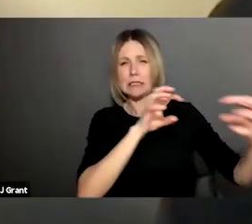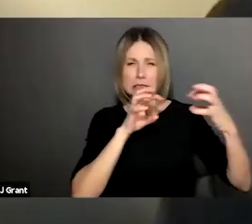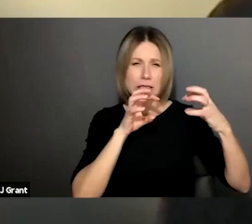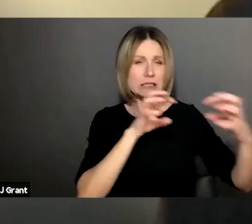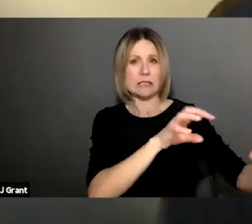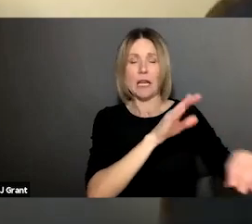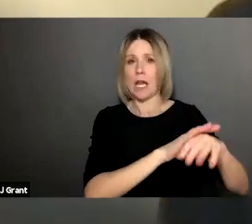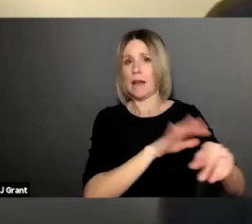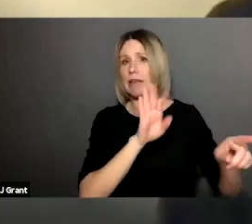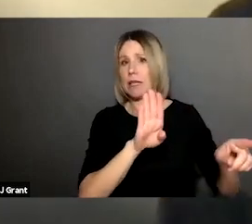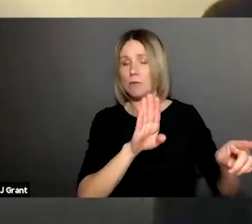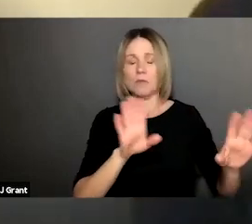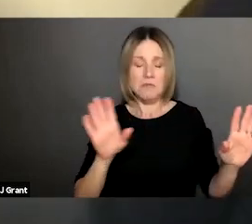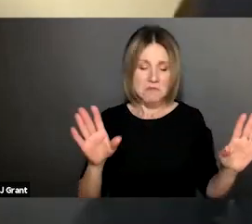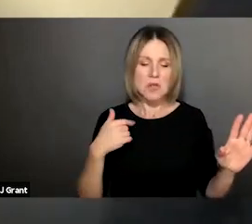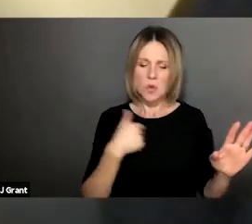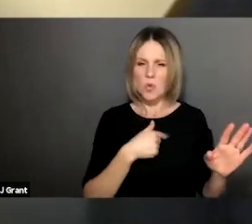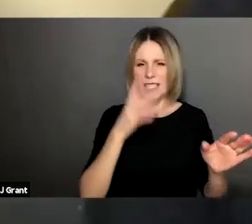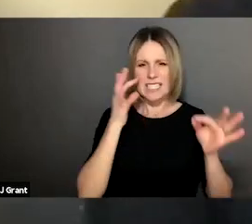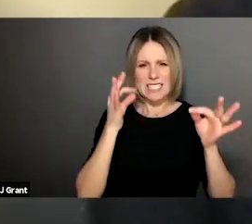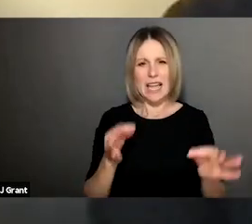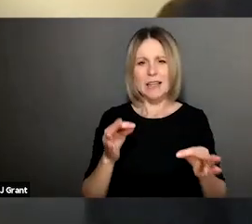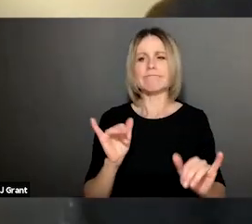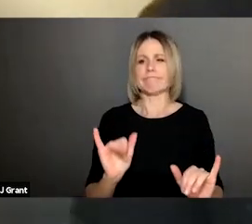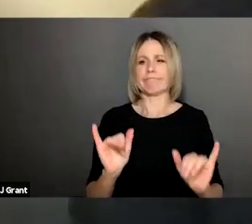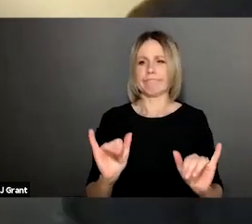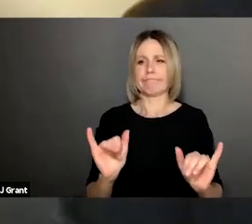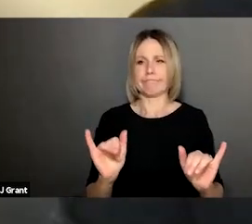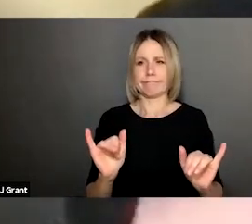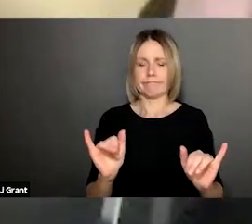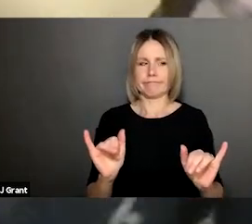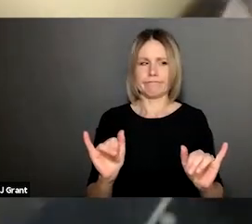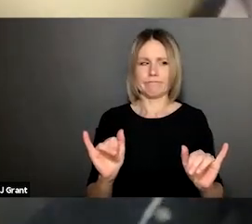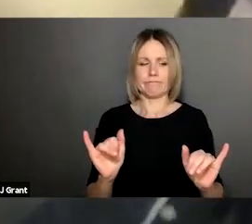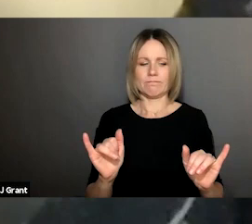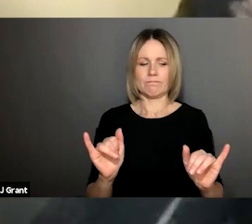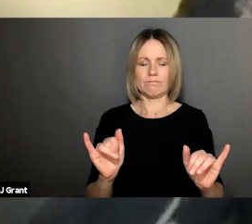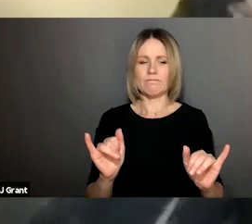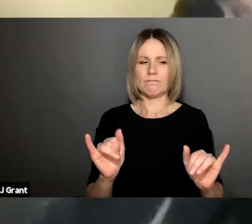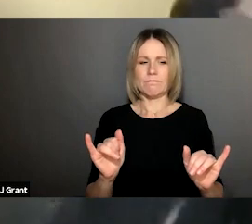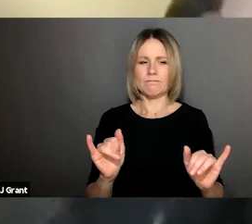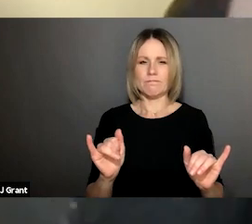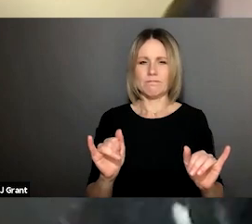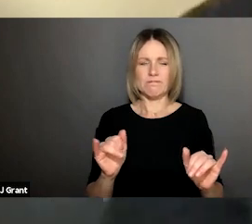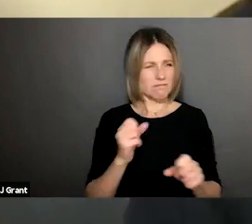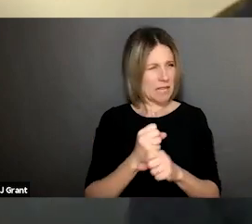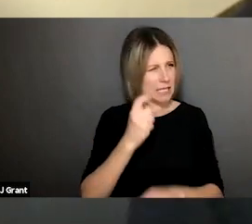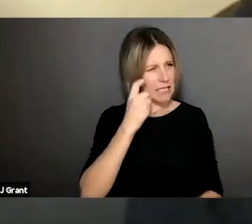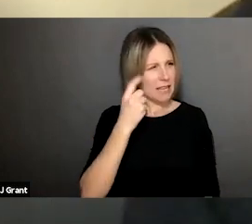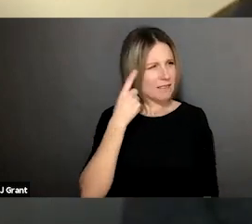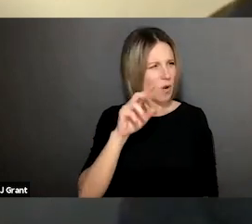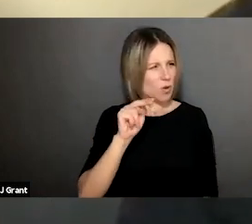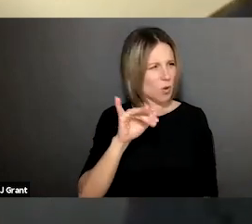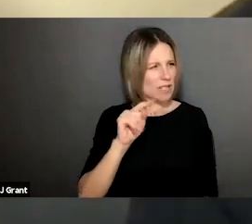it's safe to say we came to the conclusion that, like, at a certain point, does it make sense for a New York Times employee to